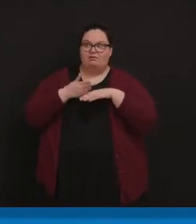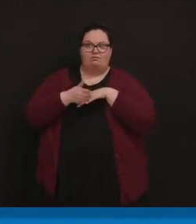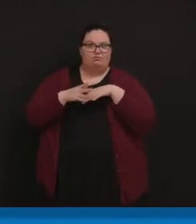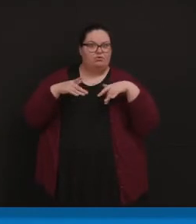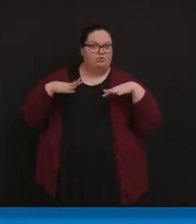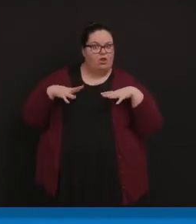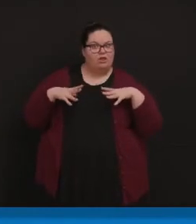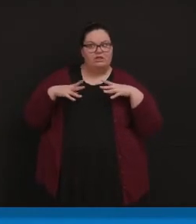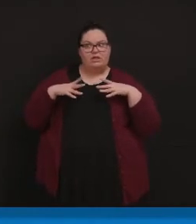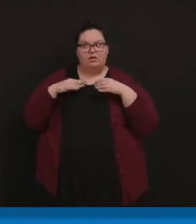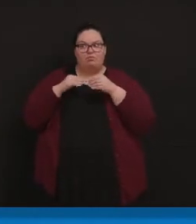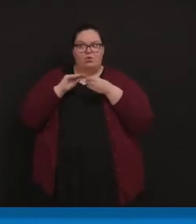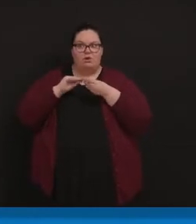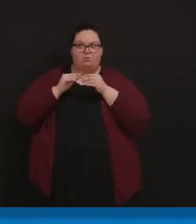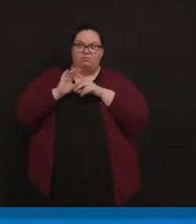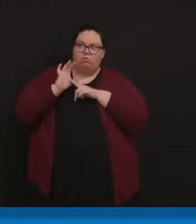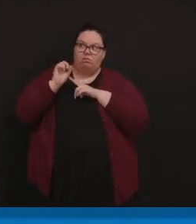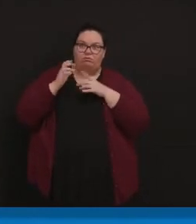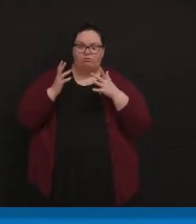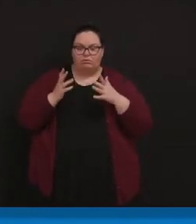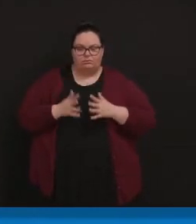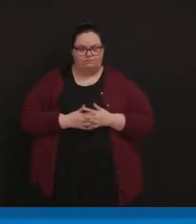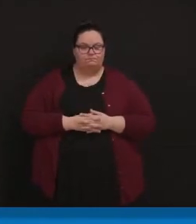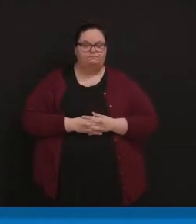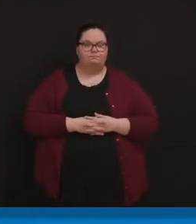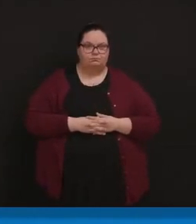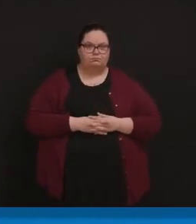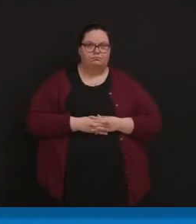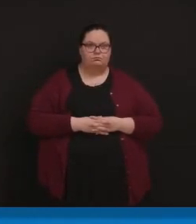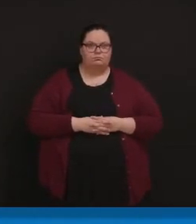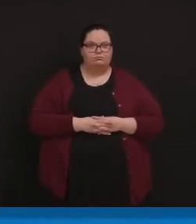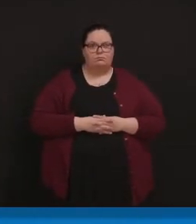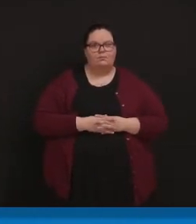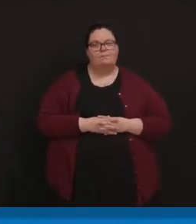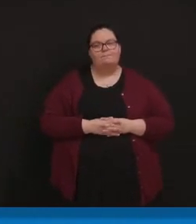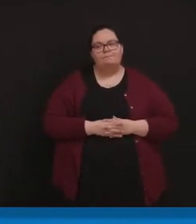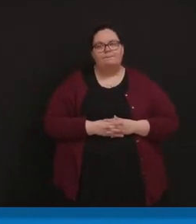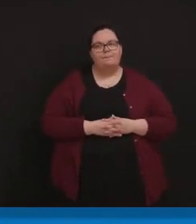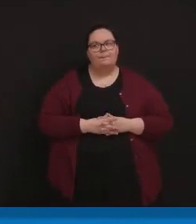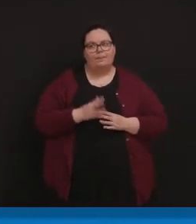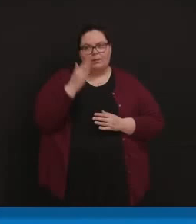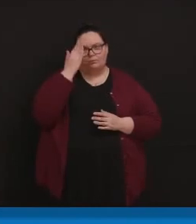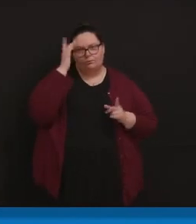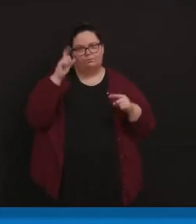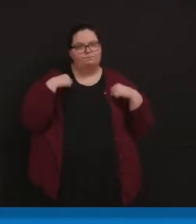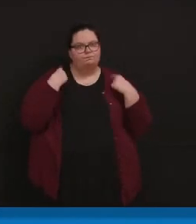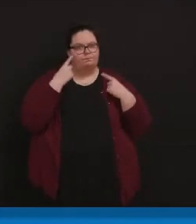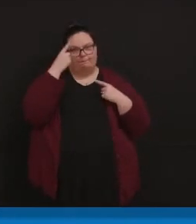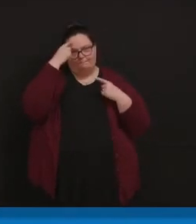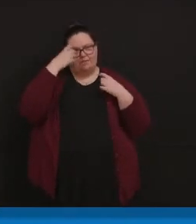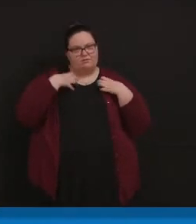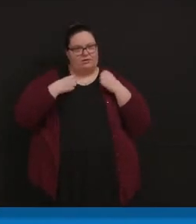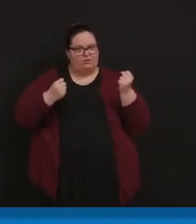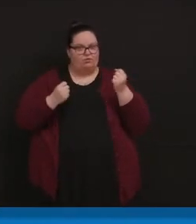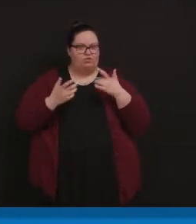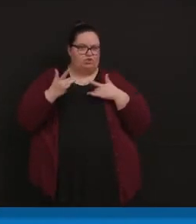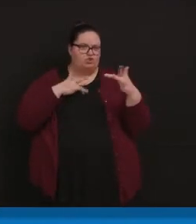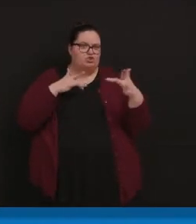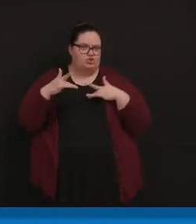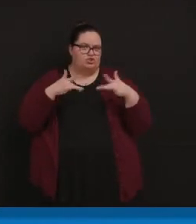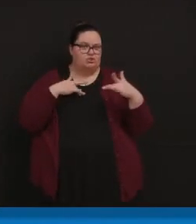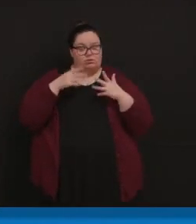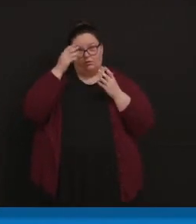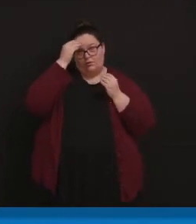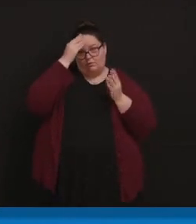post-holiday period? Well, we've known from the very early days of the pandemic that mental health was going to be an issue. So we have information